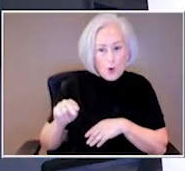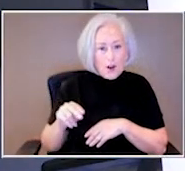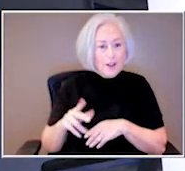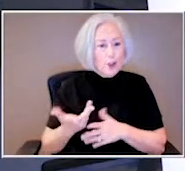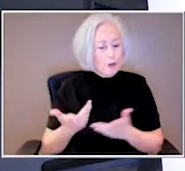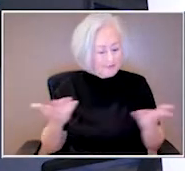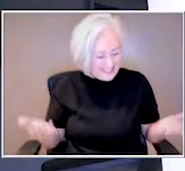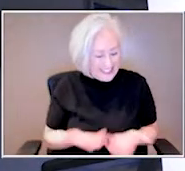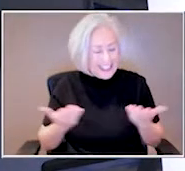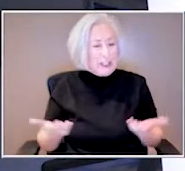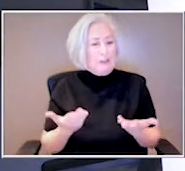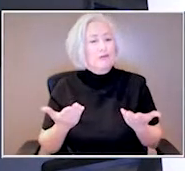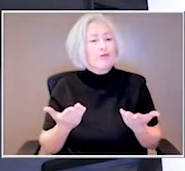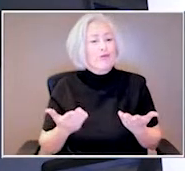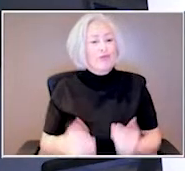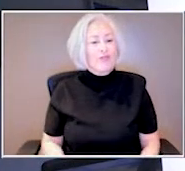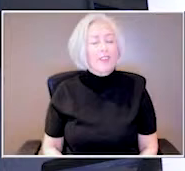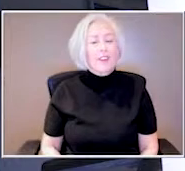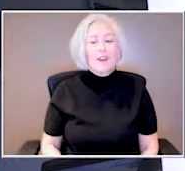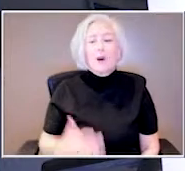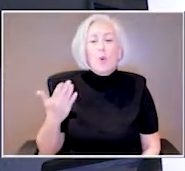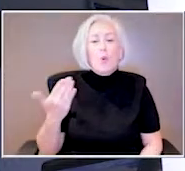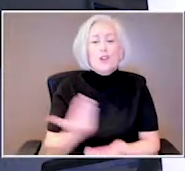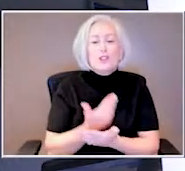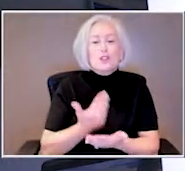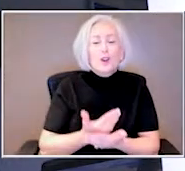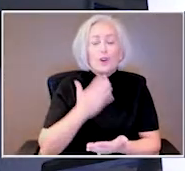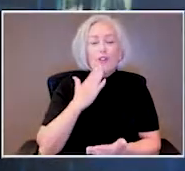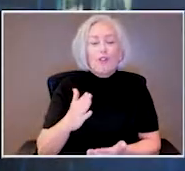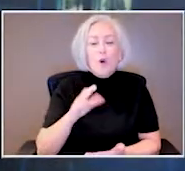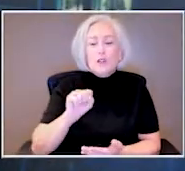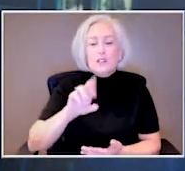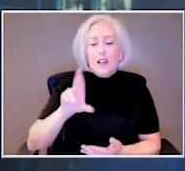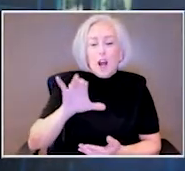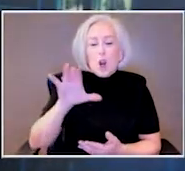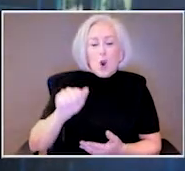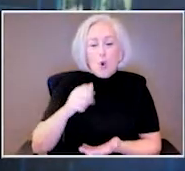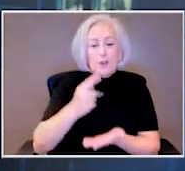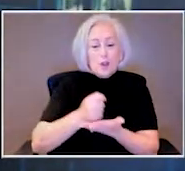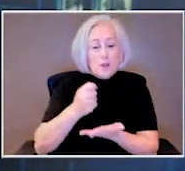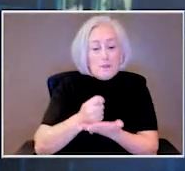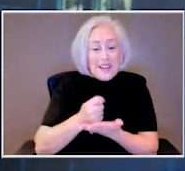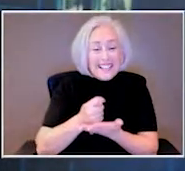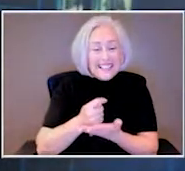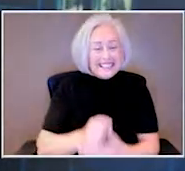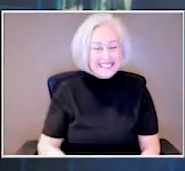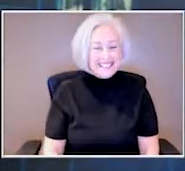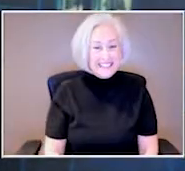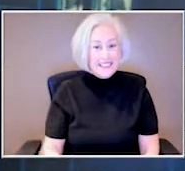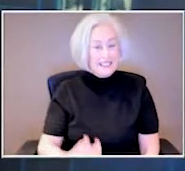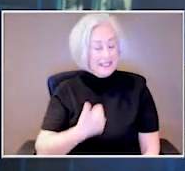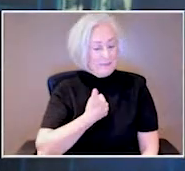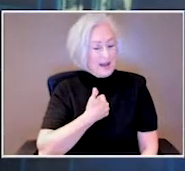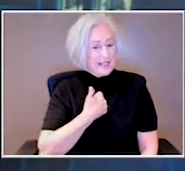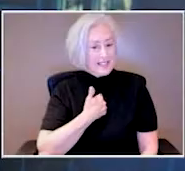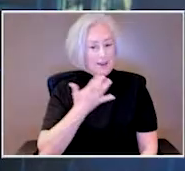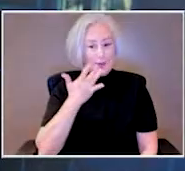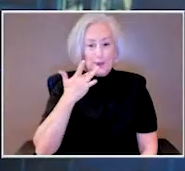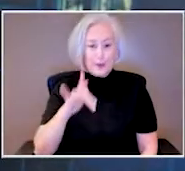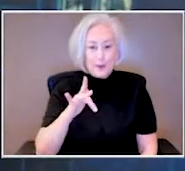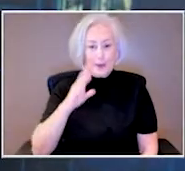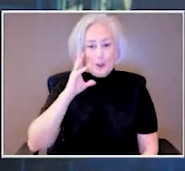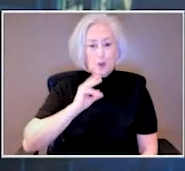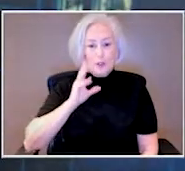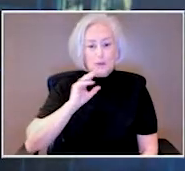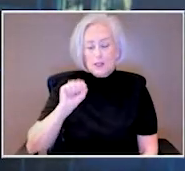and hopeful for you in the world of sarcoma treatment? So I've been privileged to experience the sarcoma world since essentially